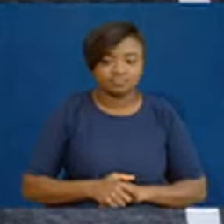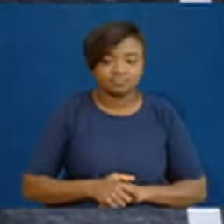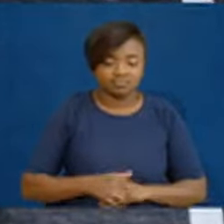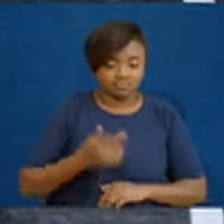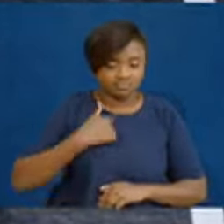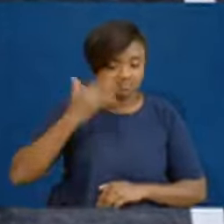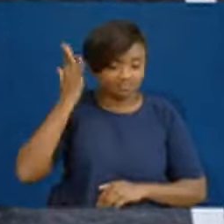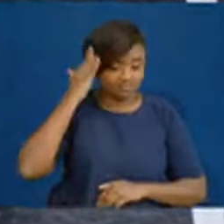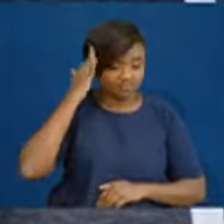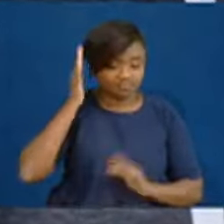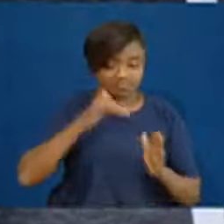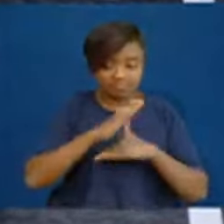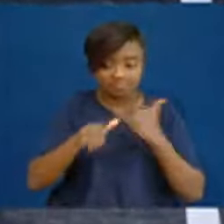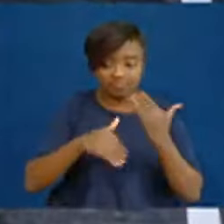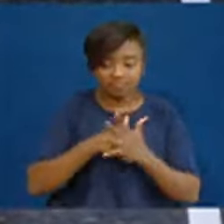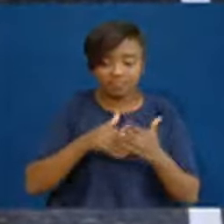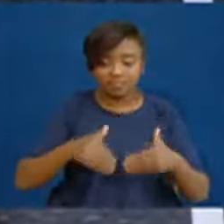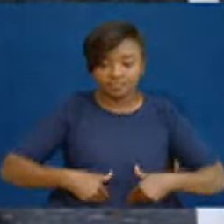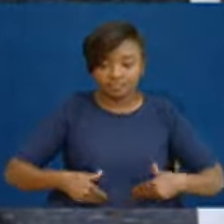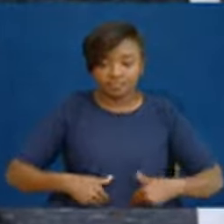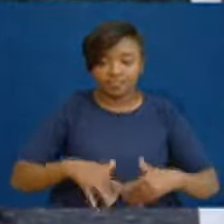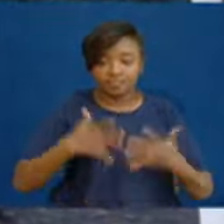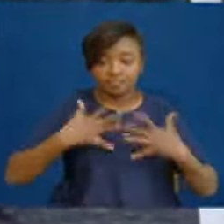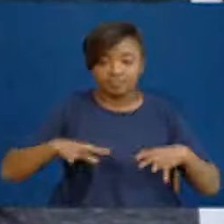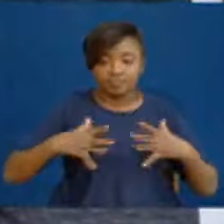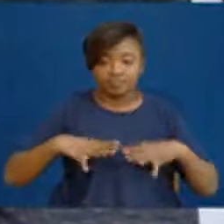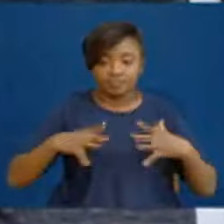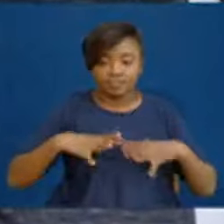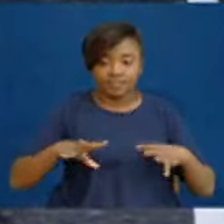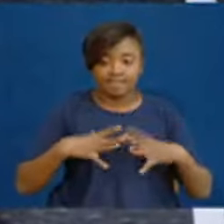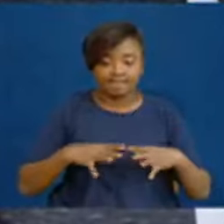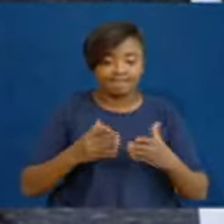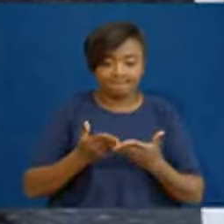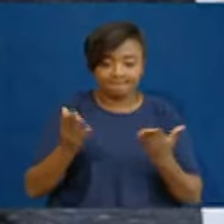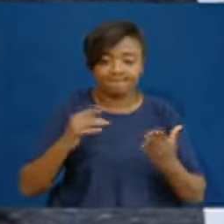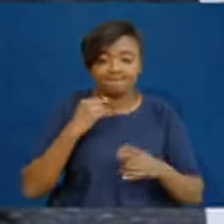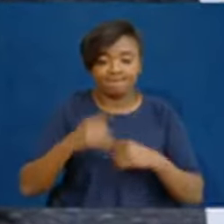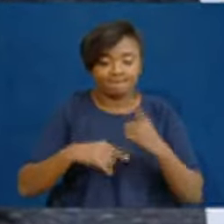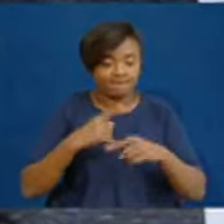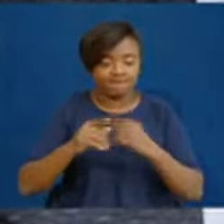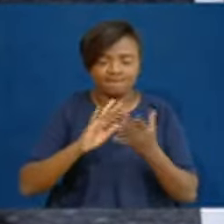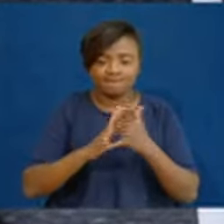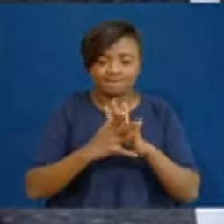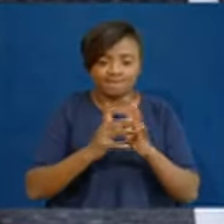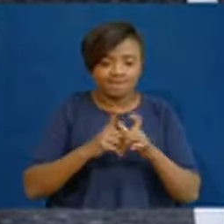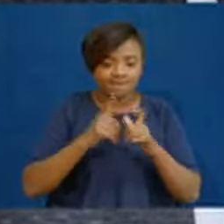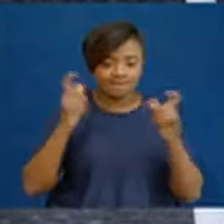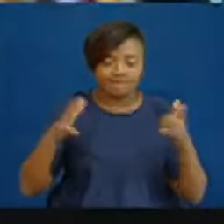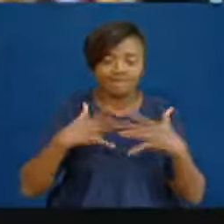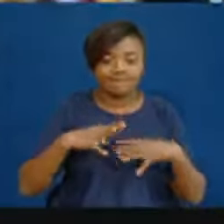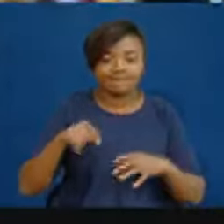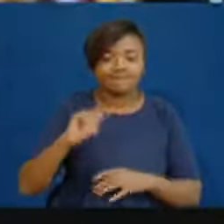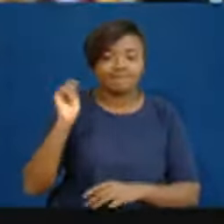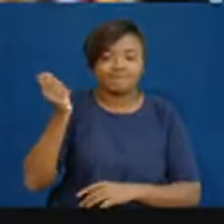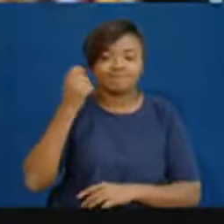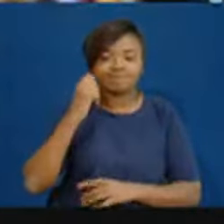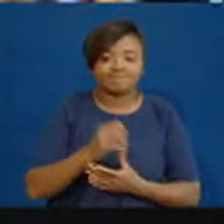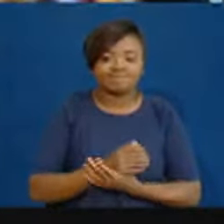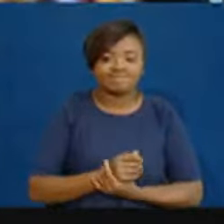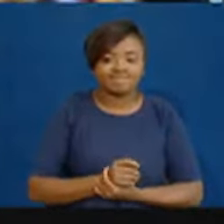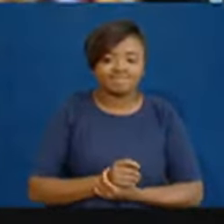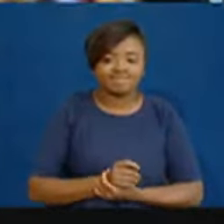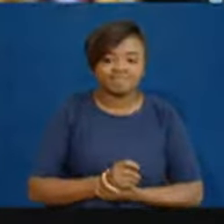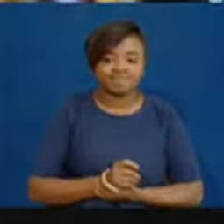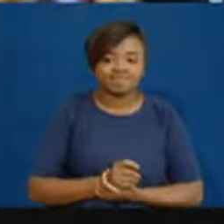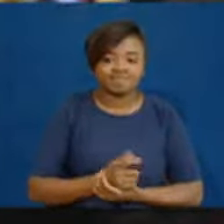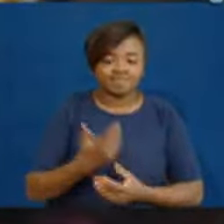these young people, not just Yale, but all of them, will go on to be great people in Kenya. I formed a club